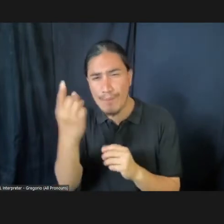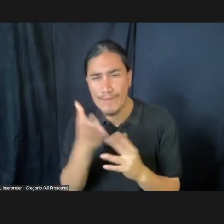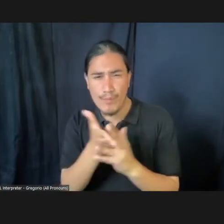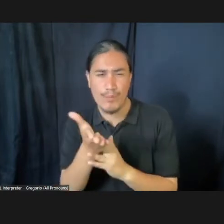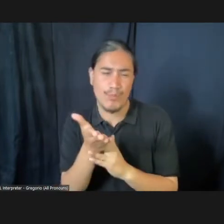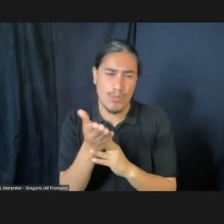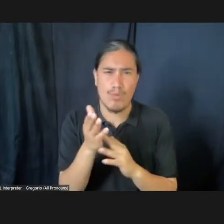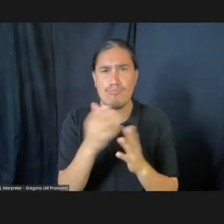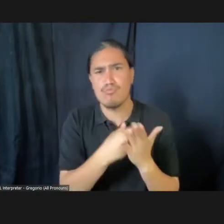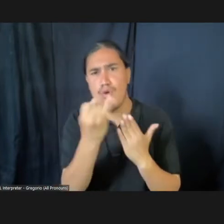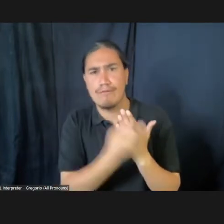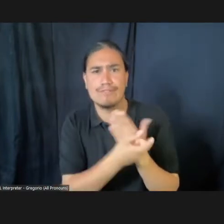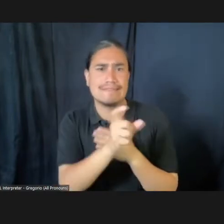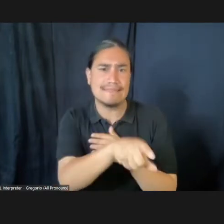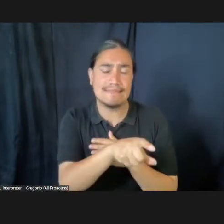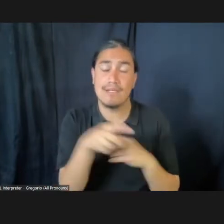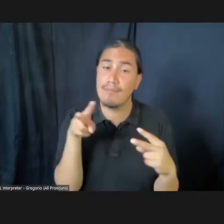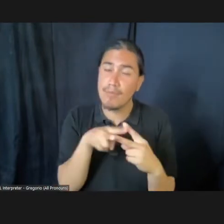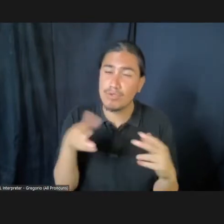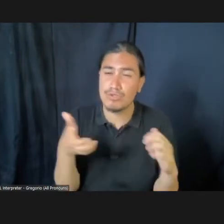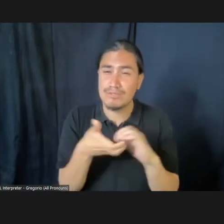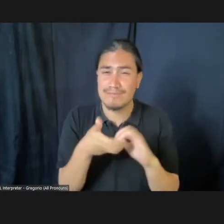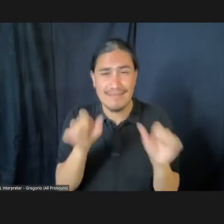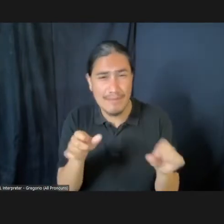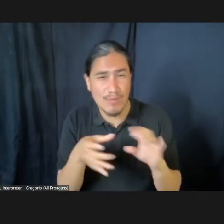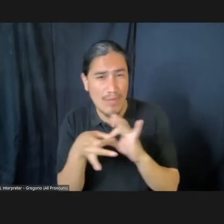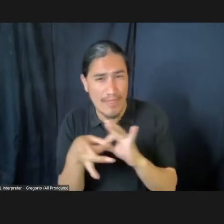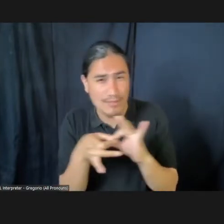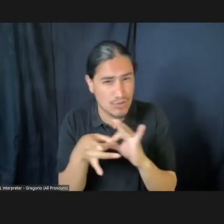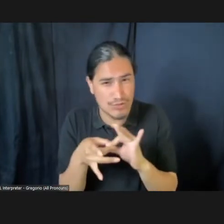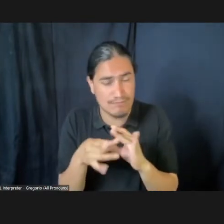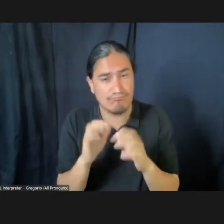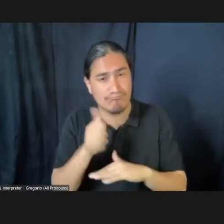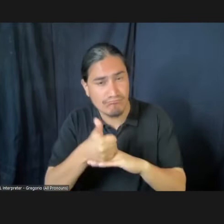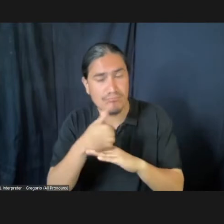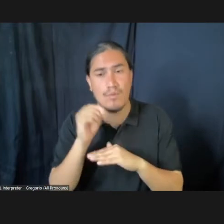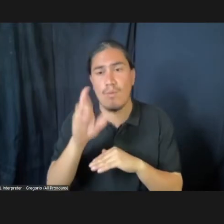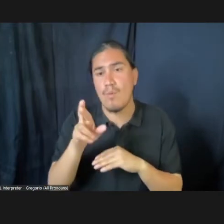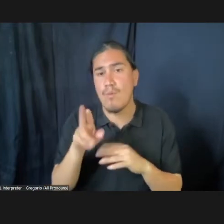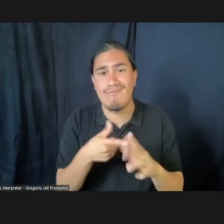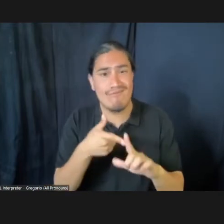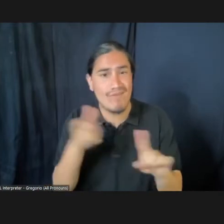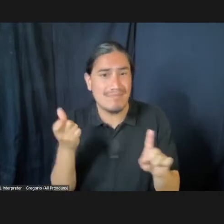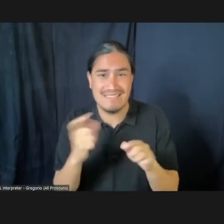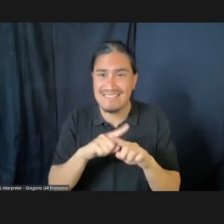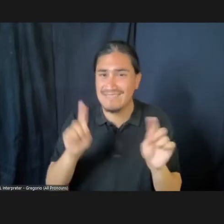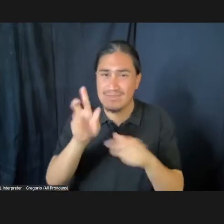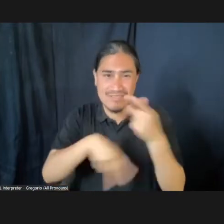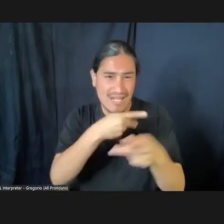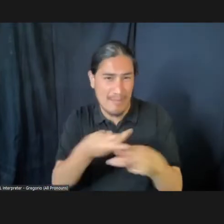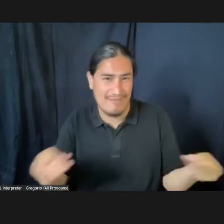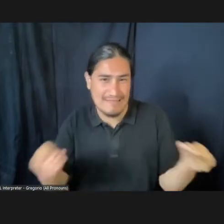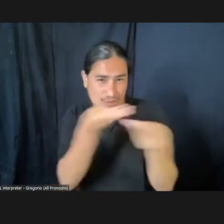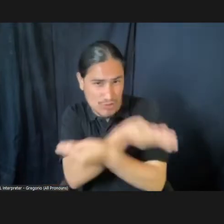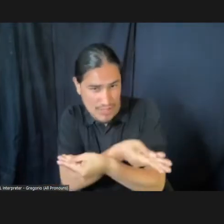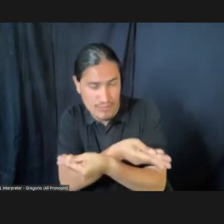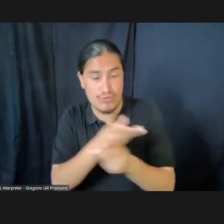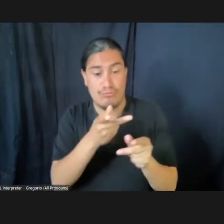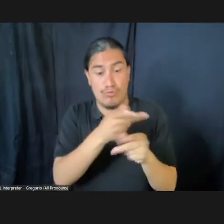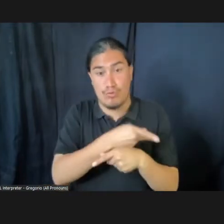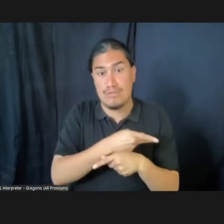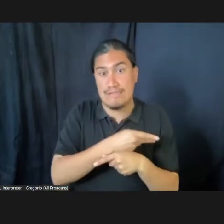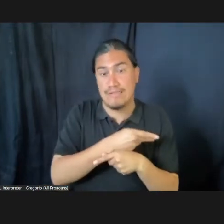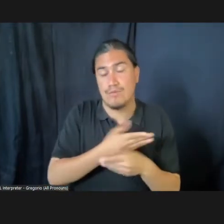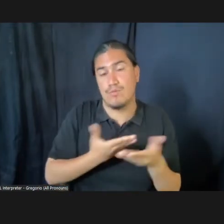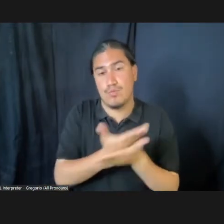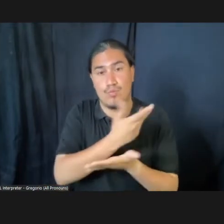project-based needs. Partnerships can be relationship-based, and projects can originate from a different type of exchange. Producing new work for in the theater